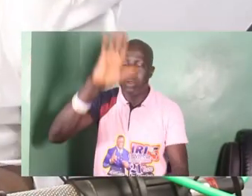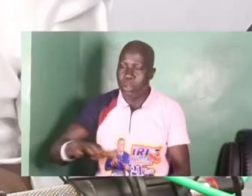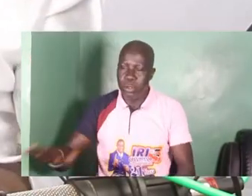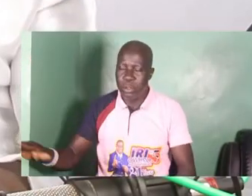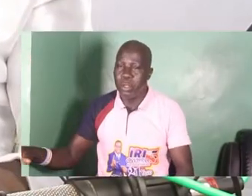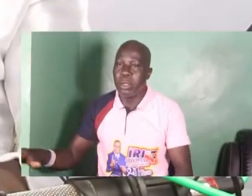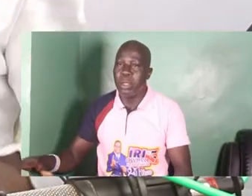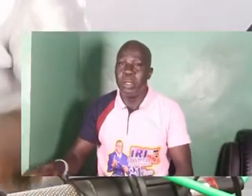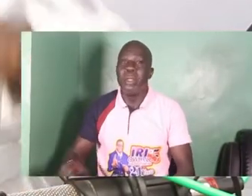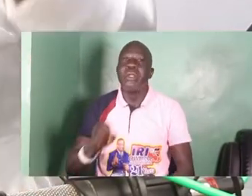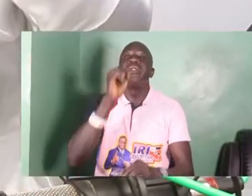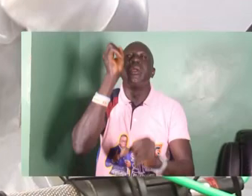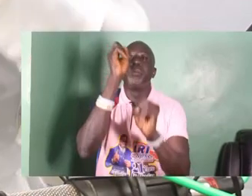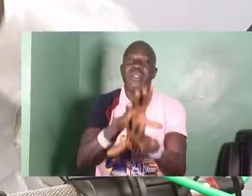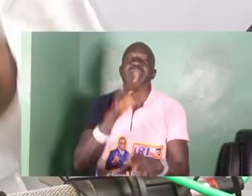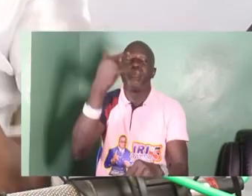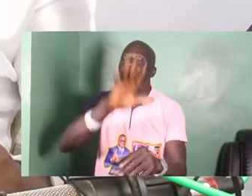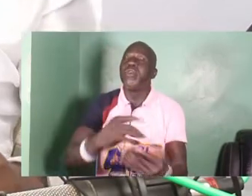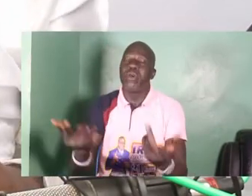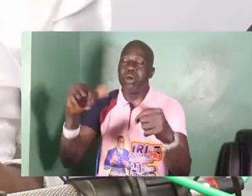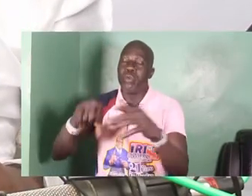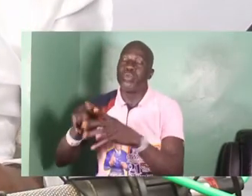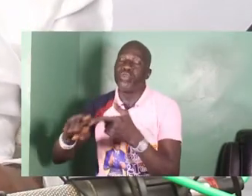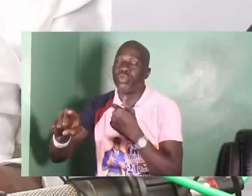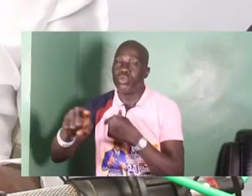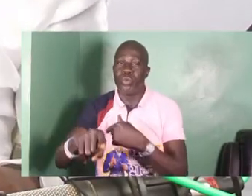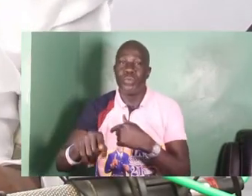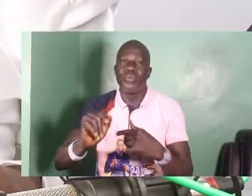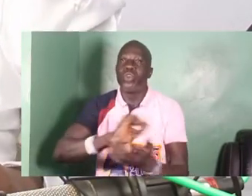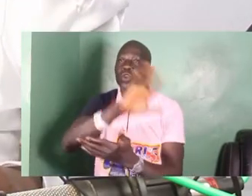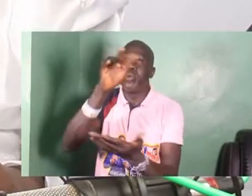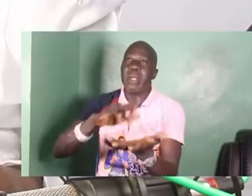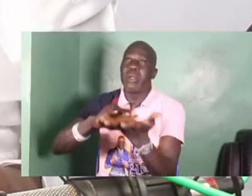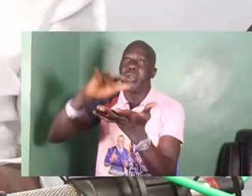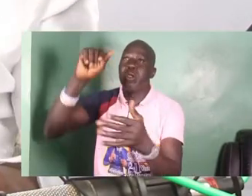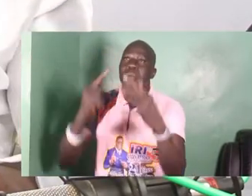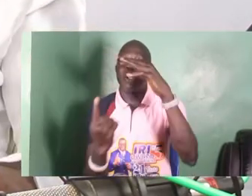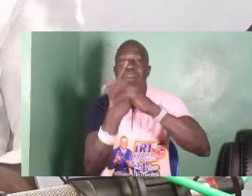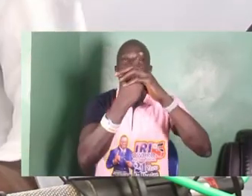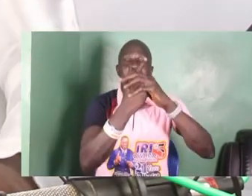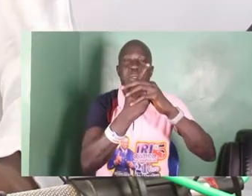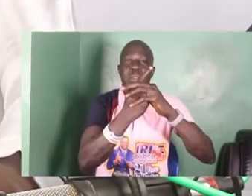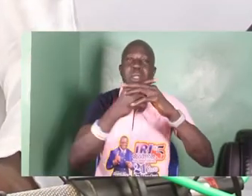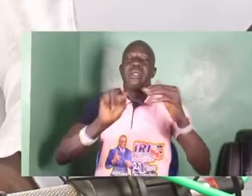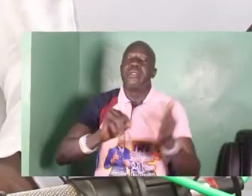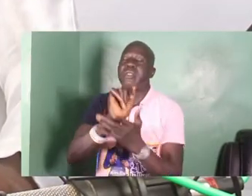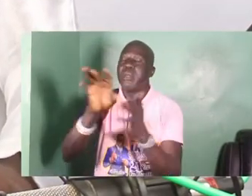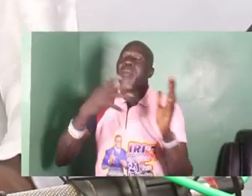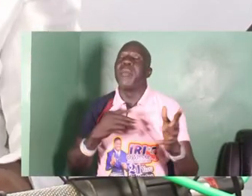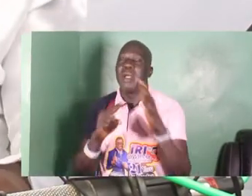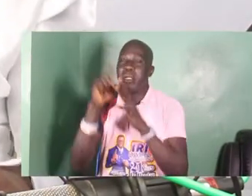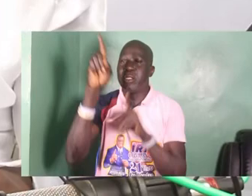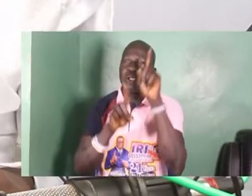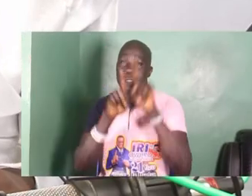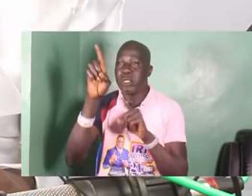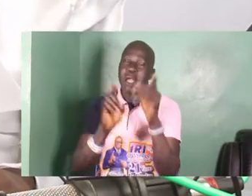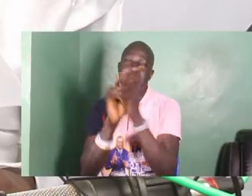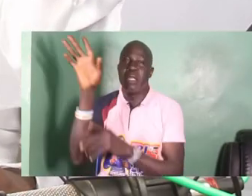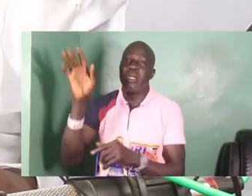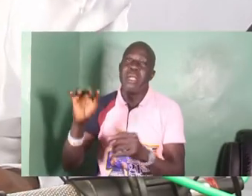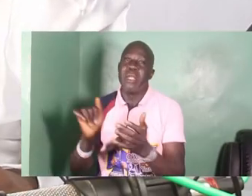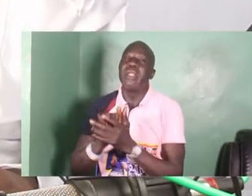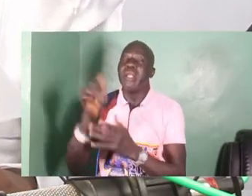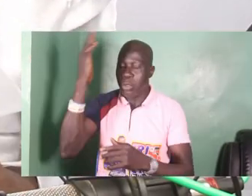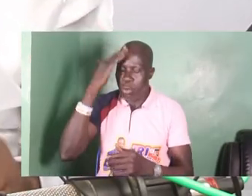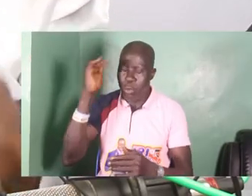re ebu ko ni o ja si o go ra jade ra wo ra ta wa